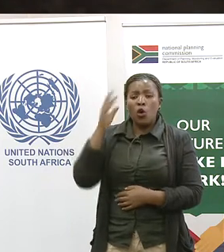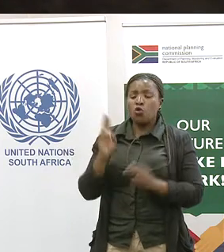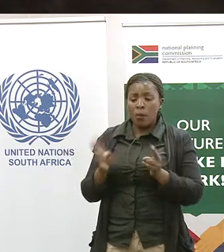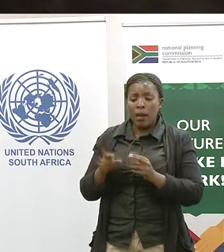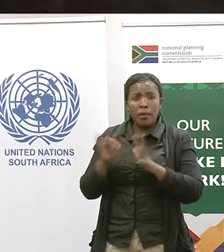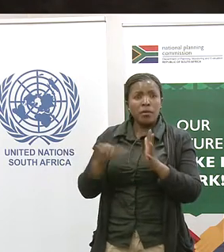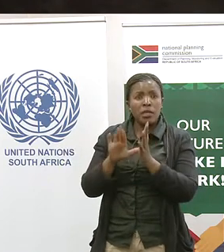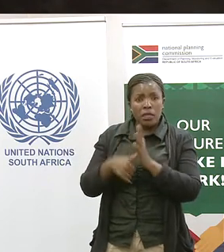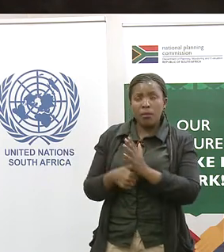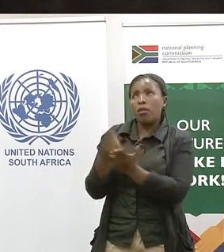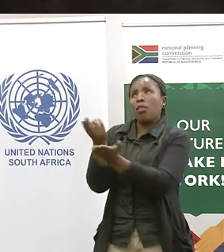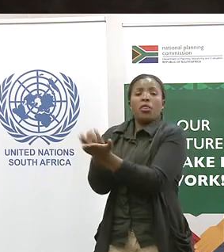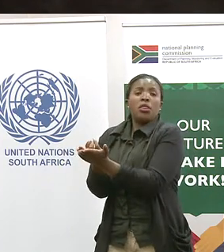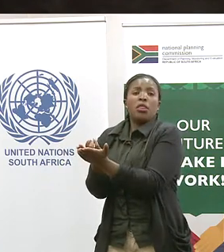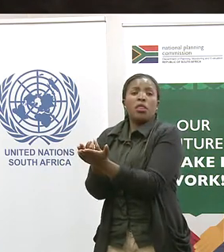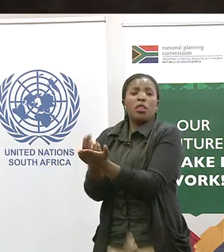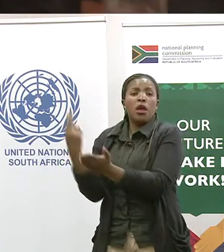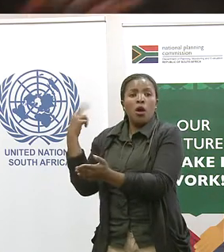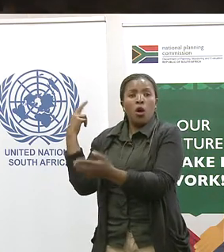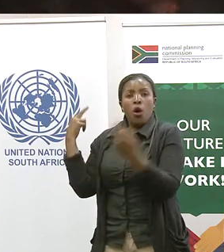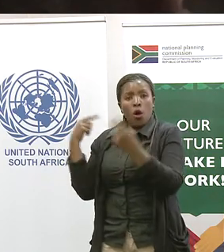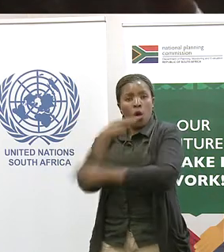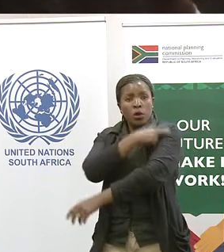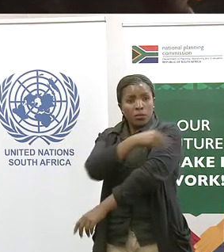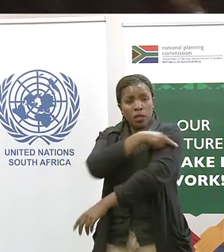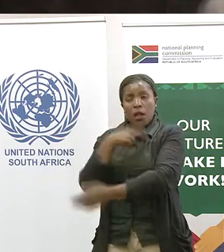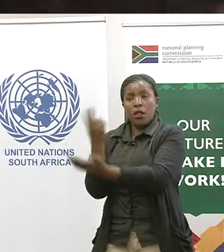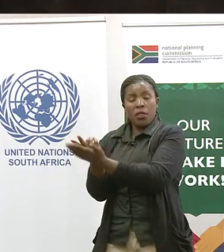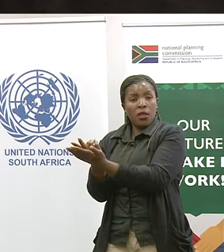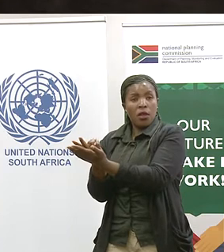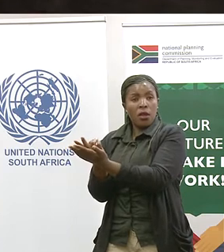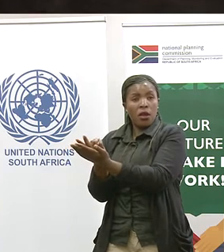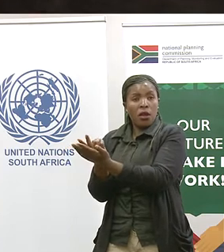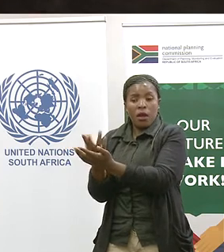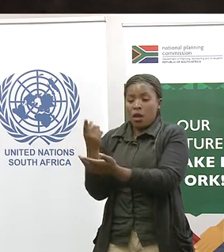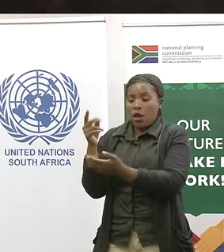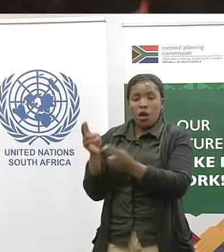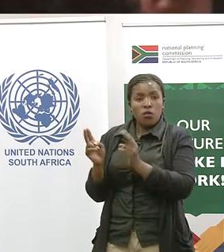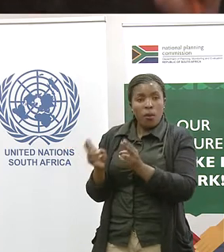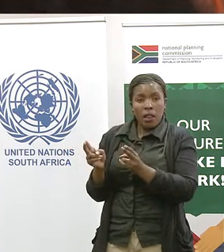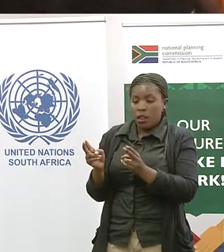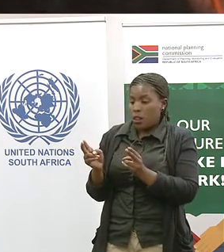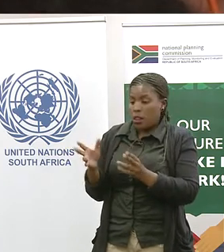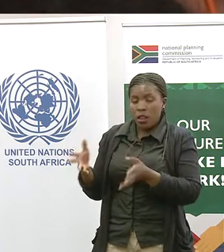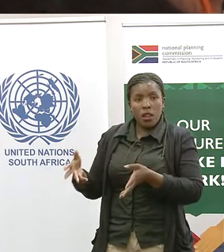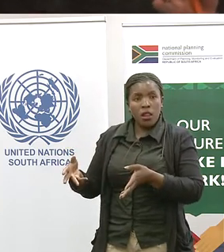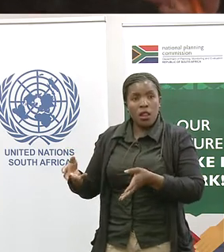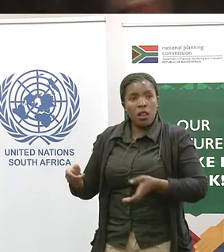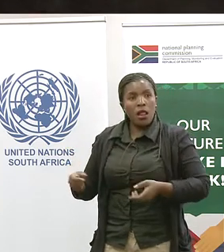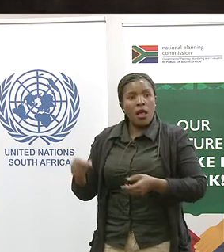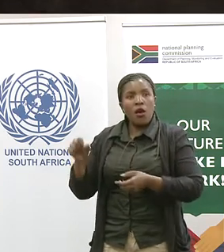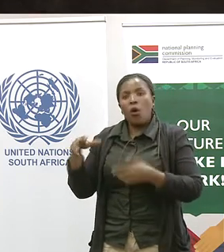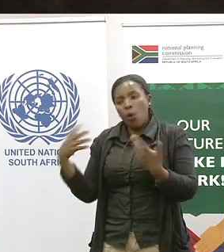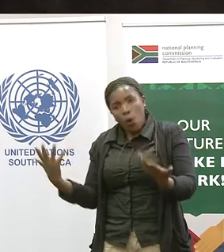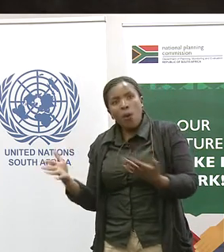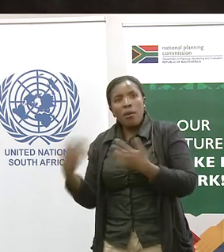you can't walk, then they have to push you somehow. They are giving those chairs for them to use